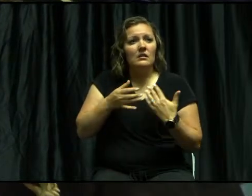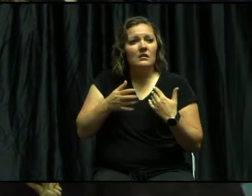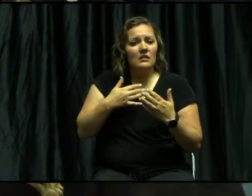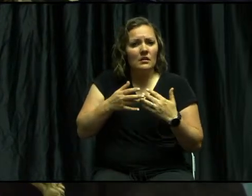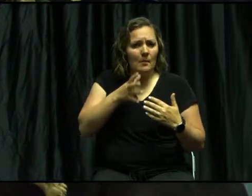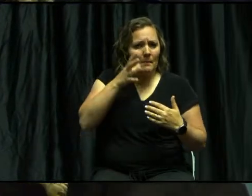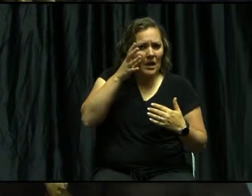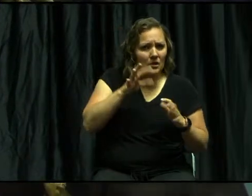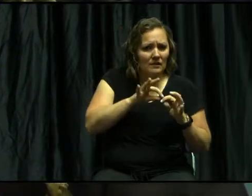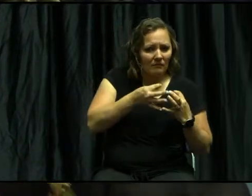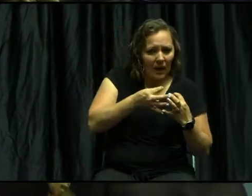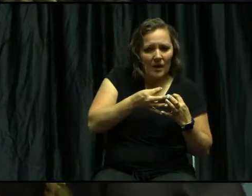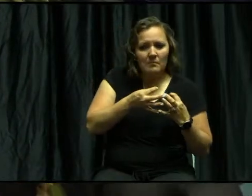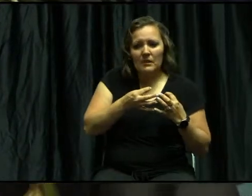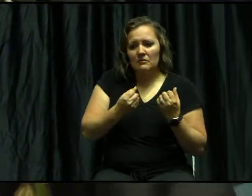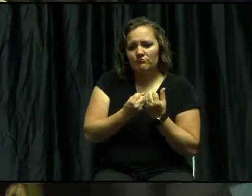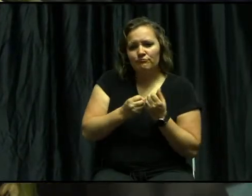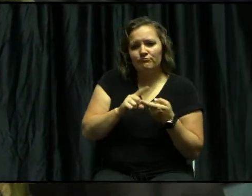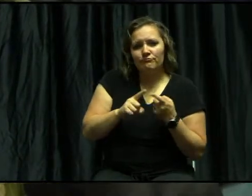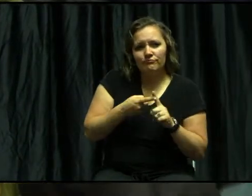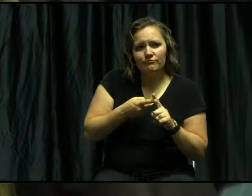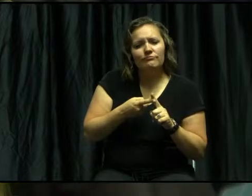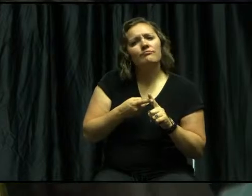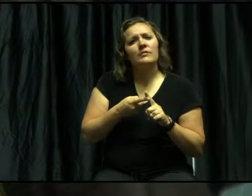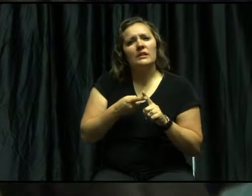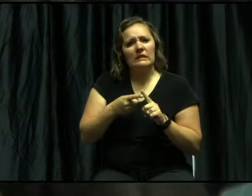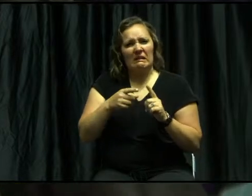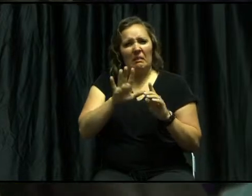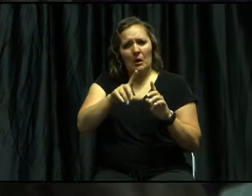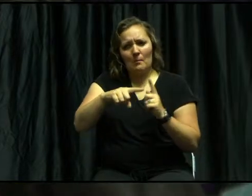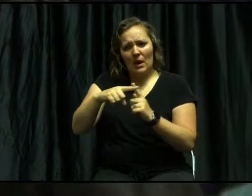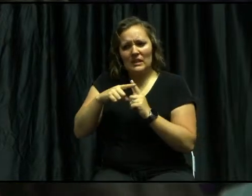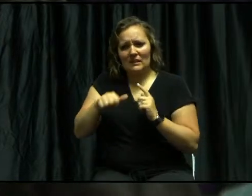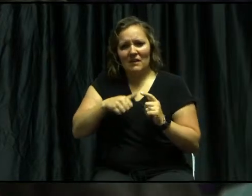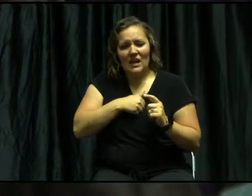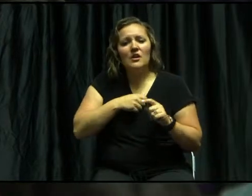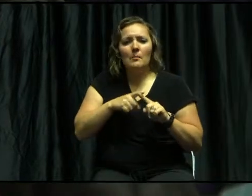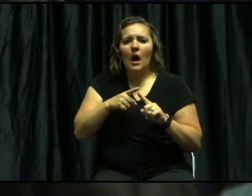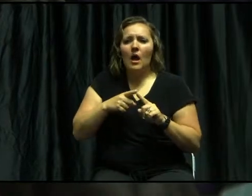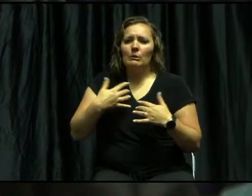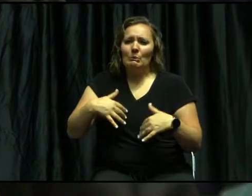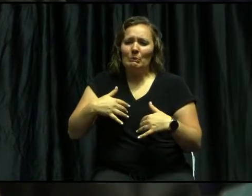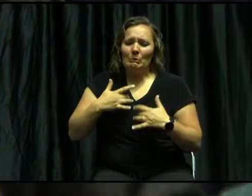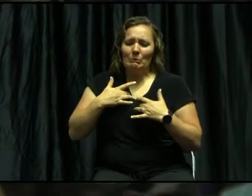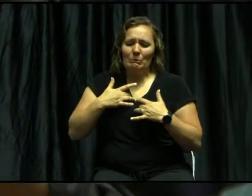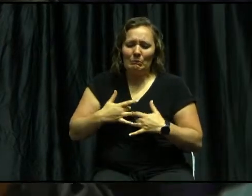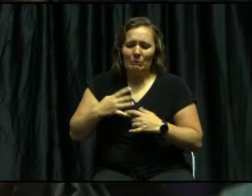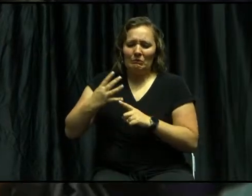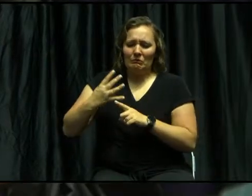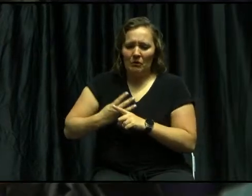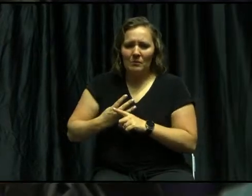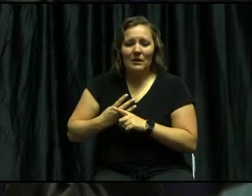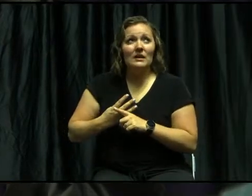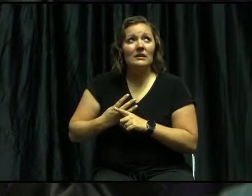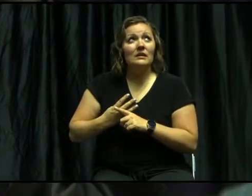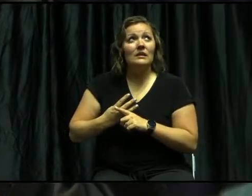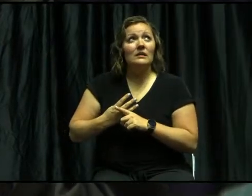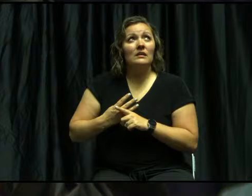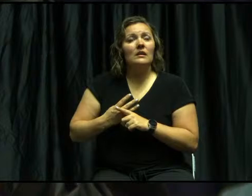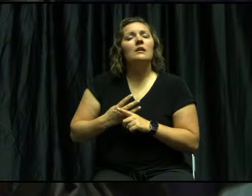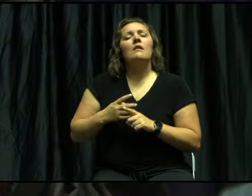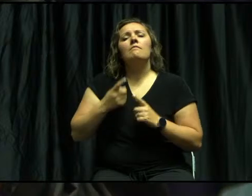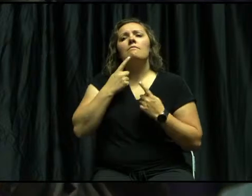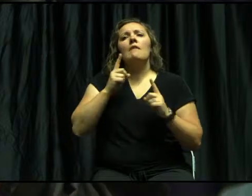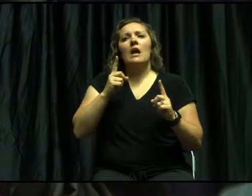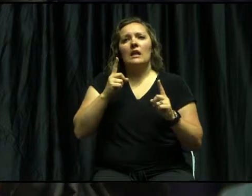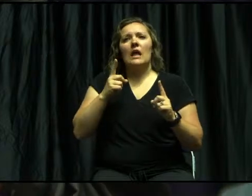loyal friends, I fell into self-pity and depression for 4 months. In finding myself, I had to